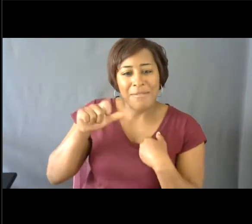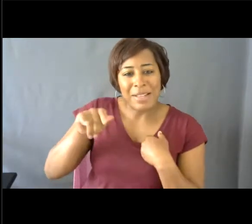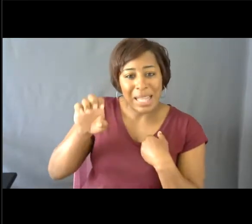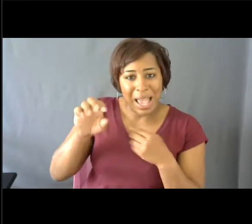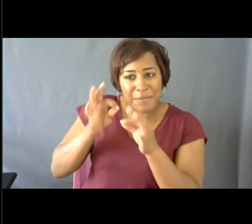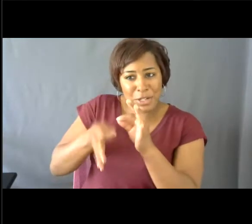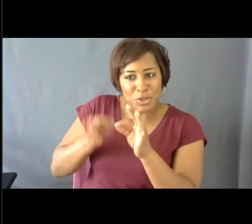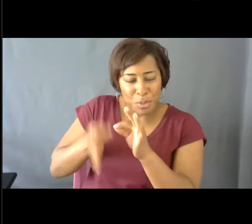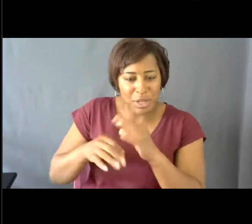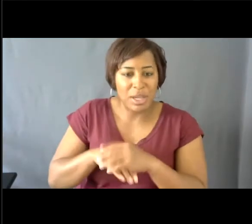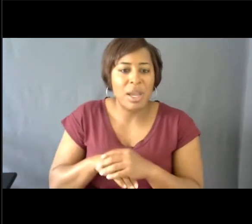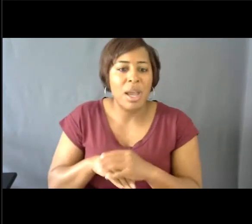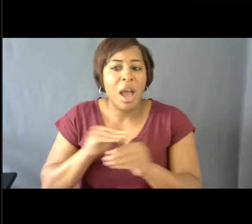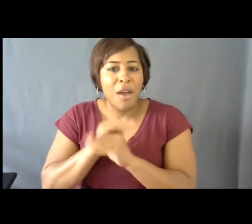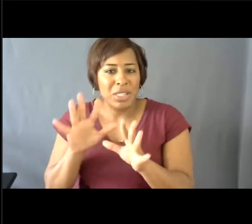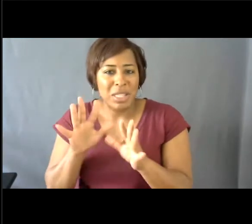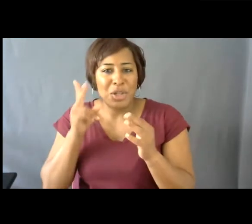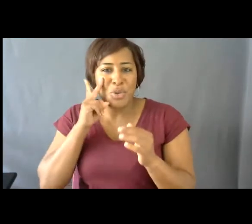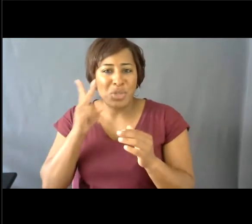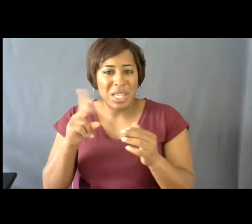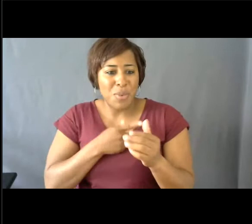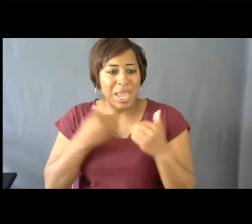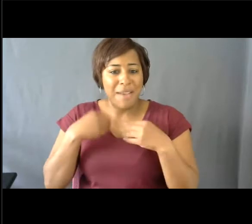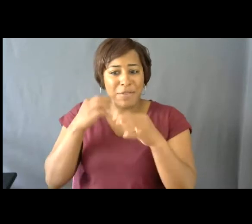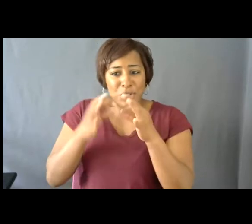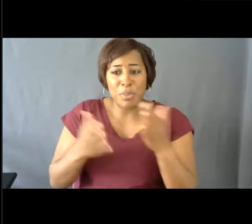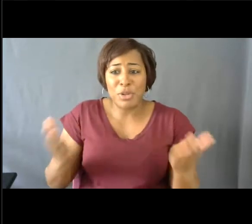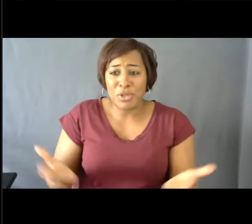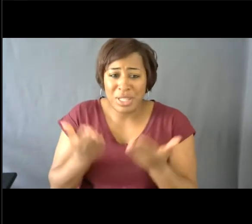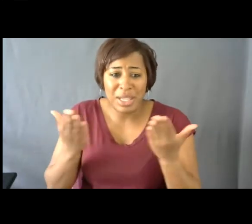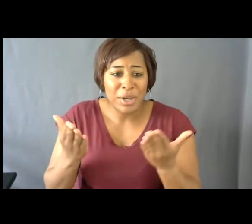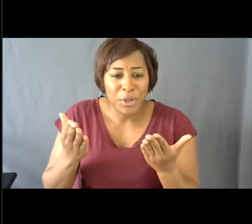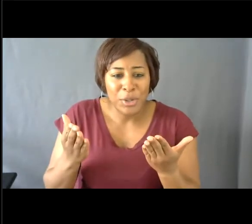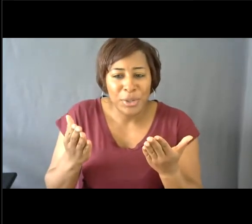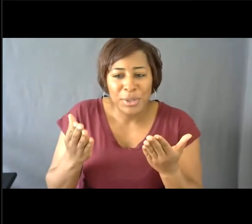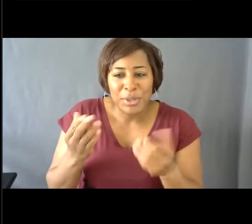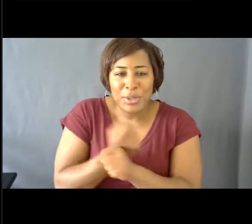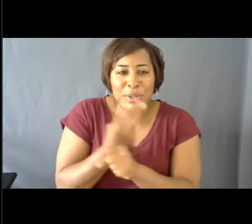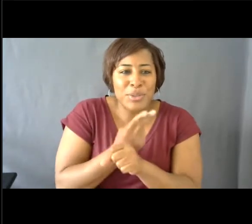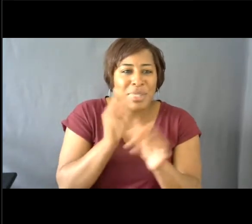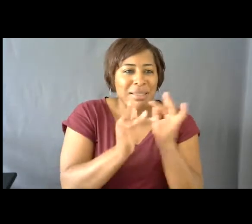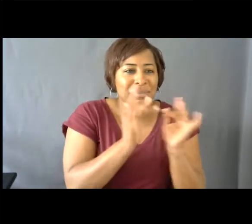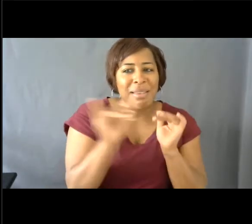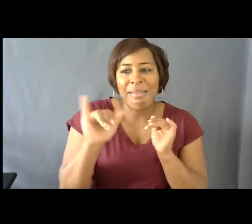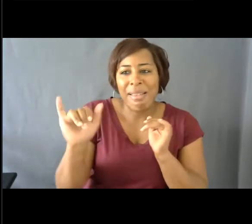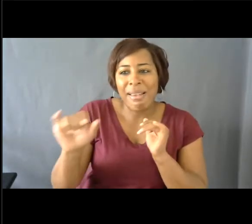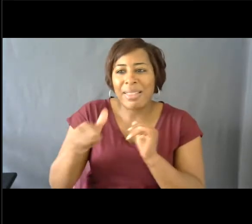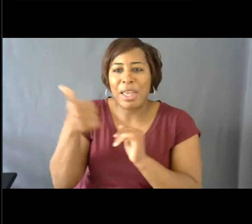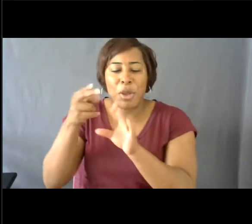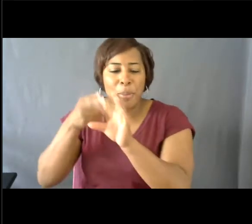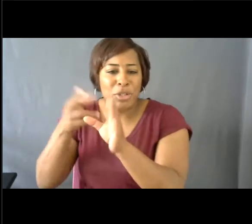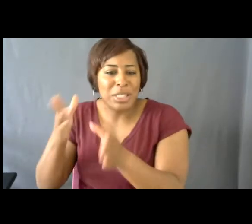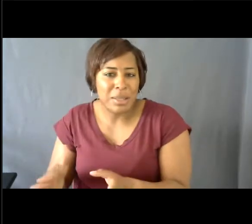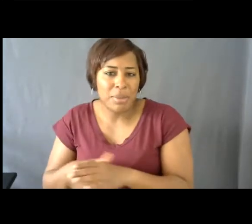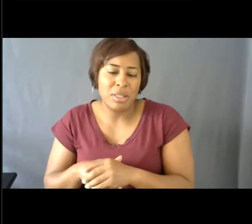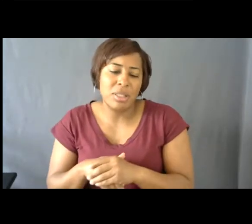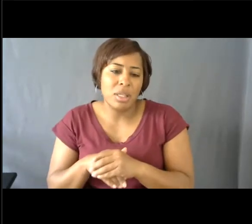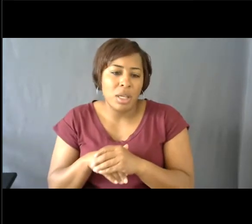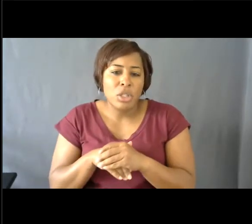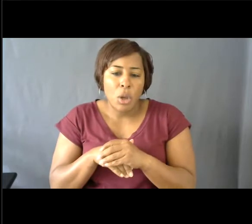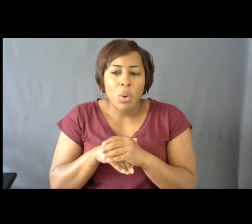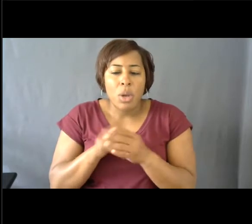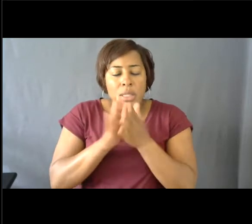in the webinar today, we have interpreters brought in virtually, just like all of our participants. So it's becoming increasingly more